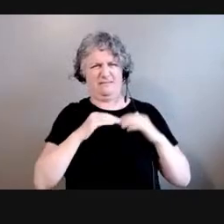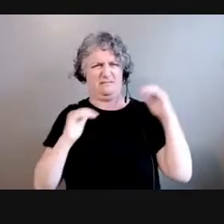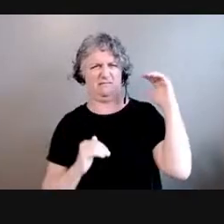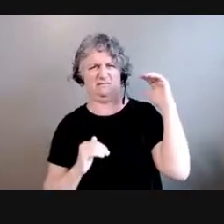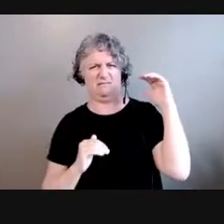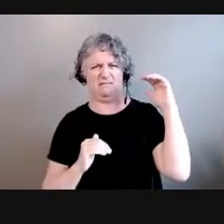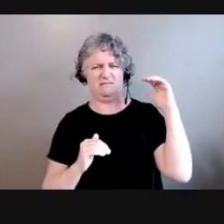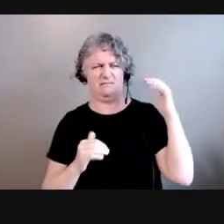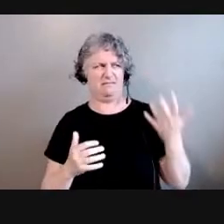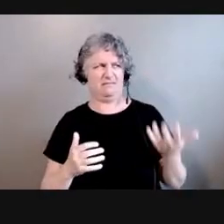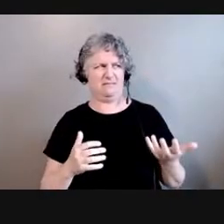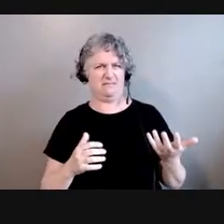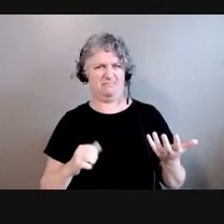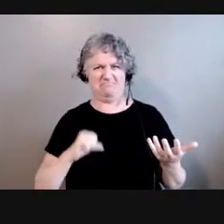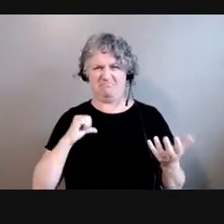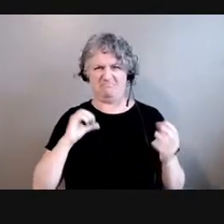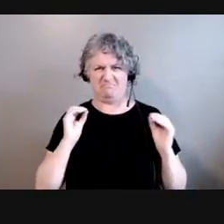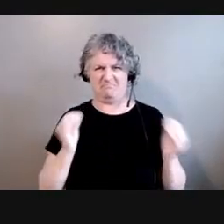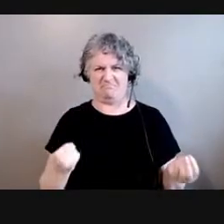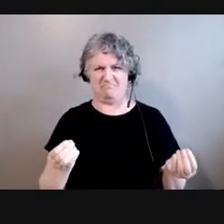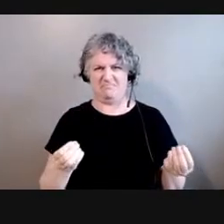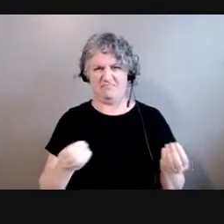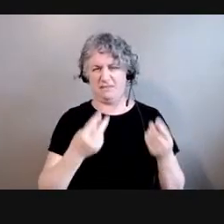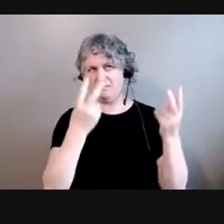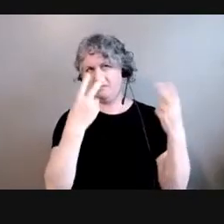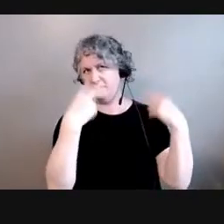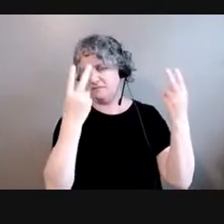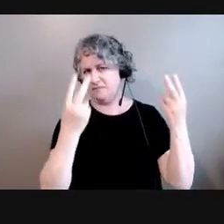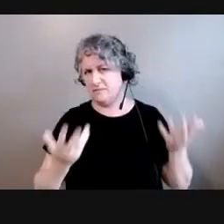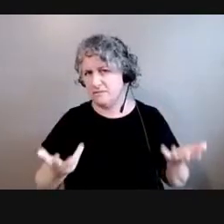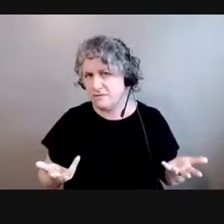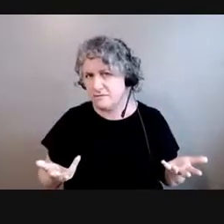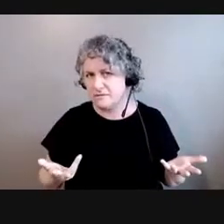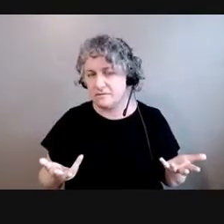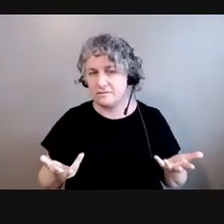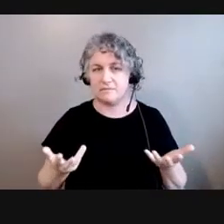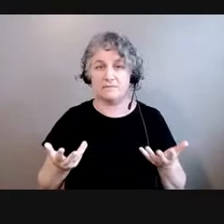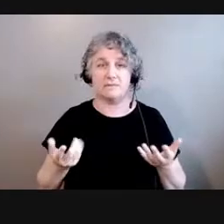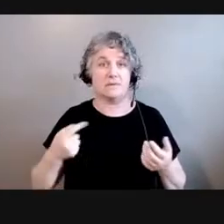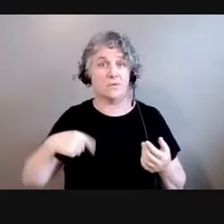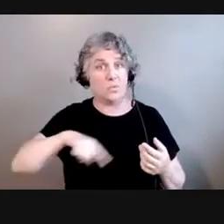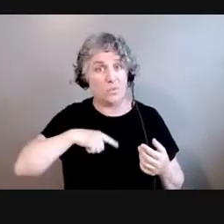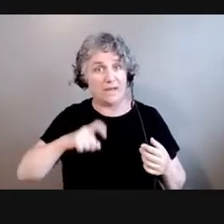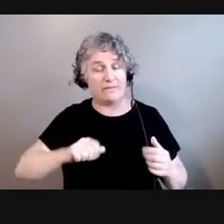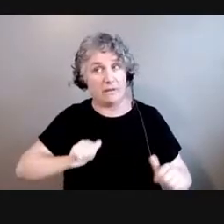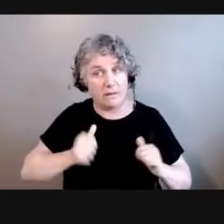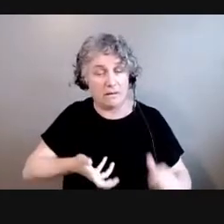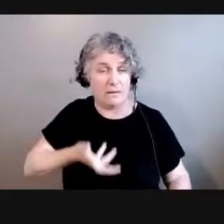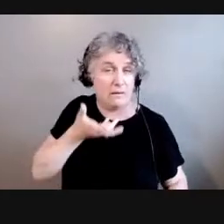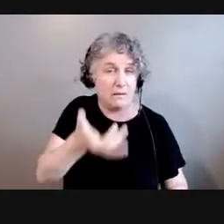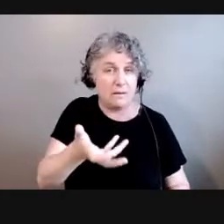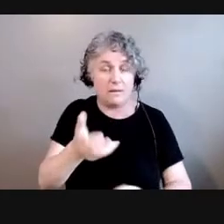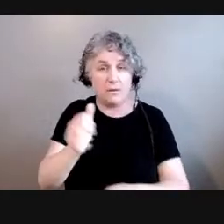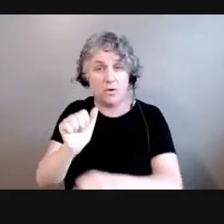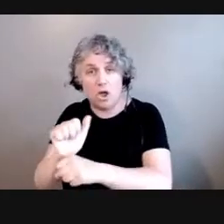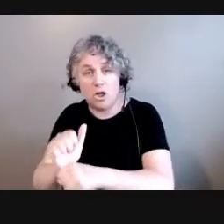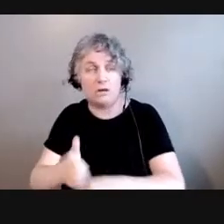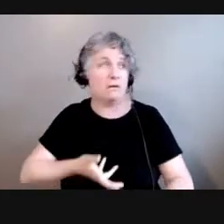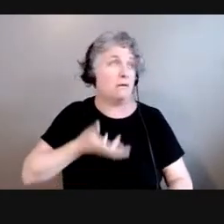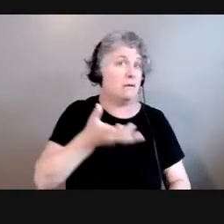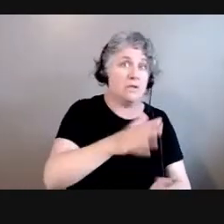demoralizing, and patronizing. We have to do this at work and at school because it's the rules. It's what we have to go